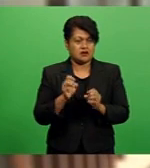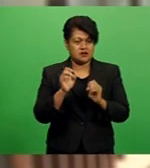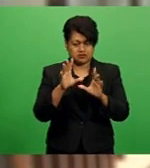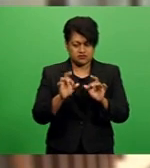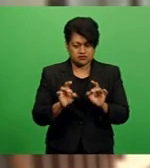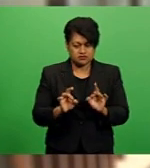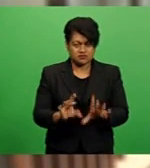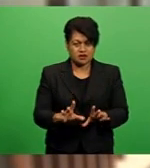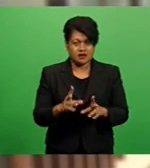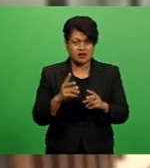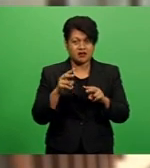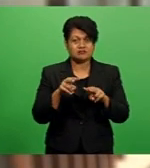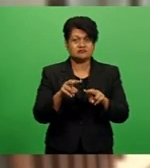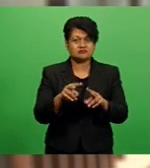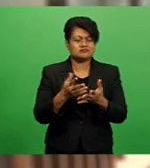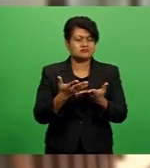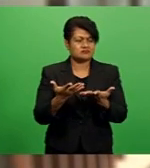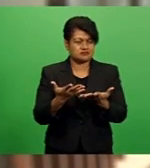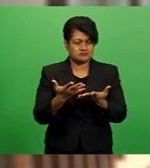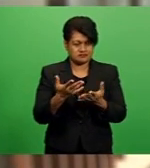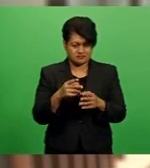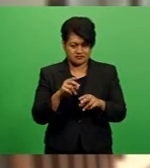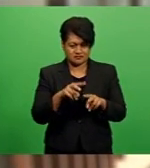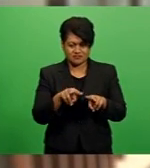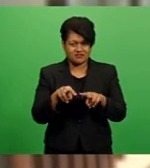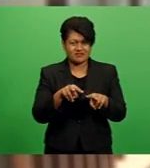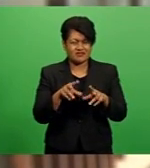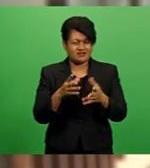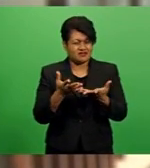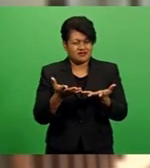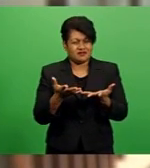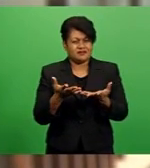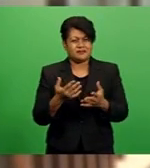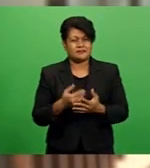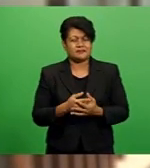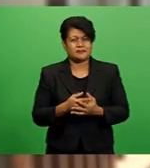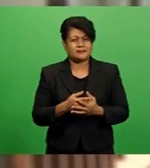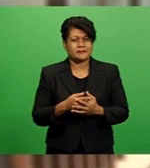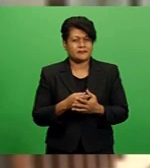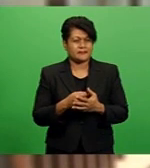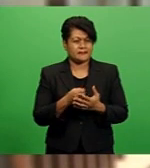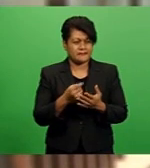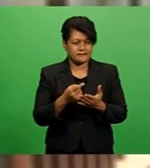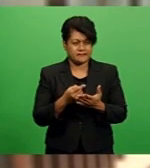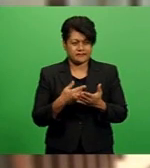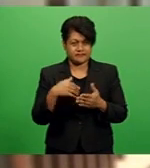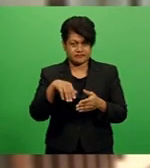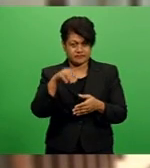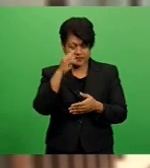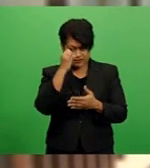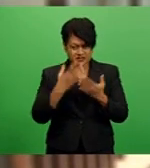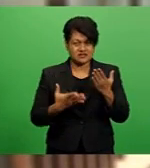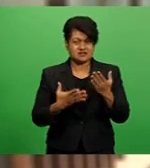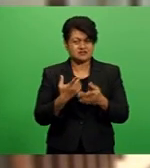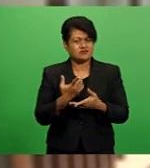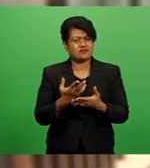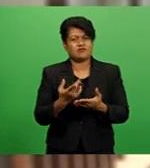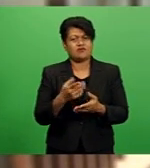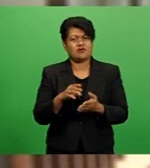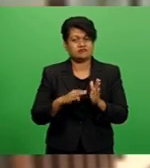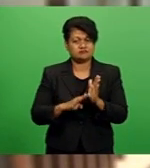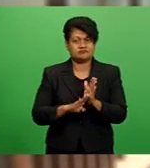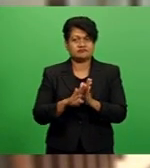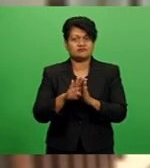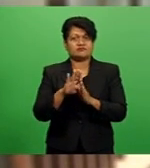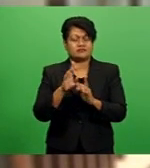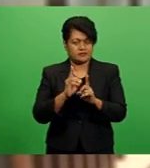traders looked to correct positions on widening US Treasury yields and expectations for increased fiscal support. With hopes